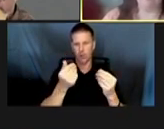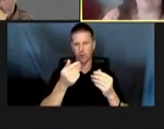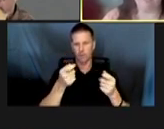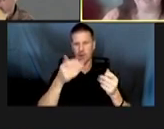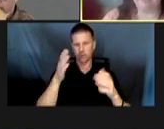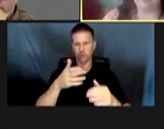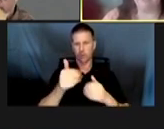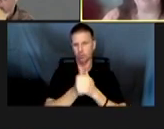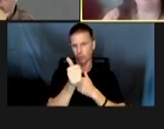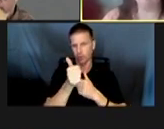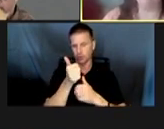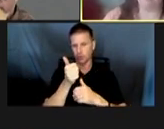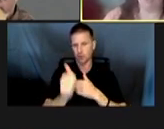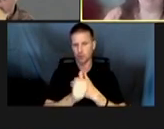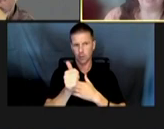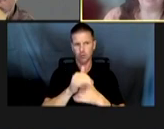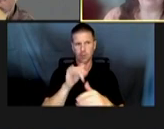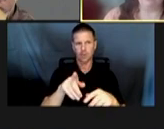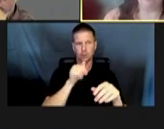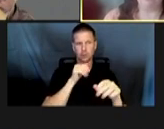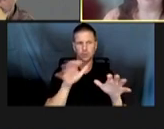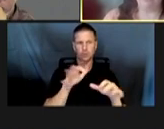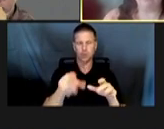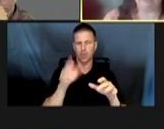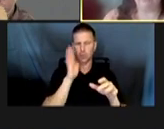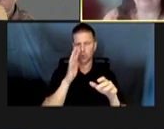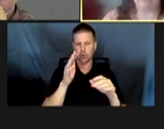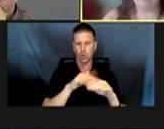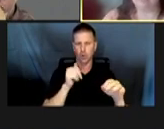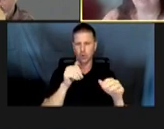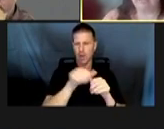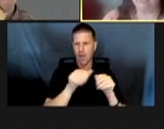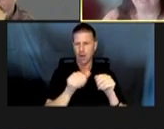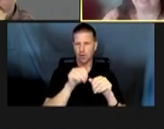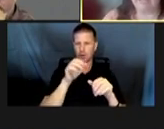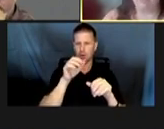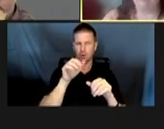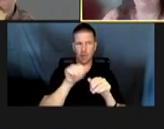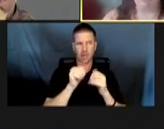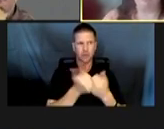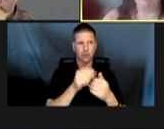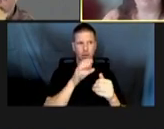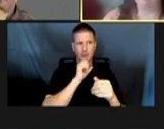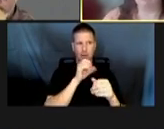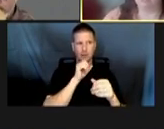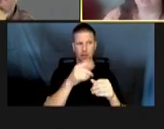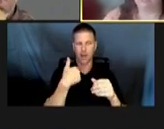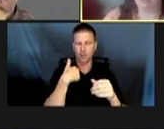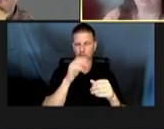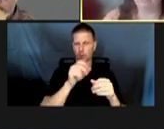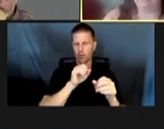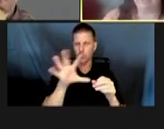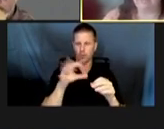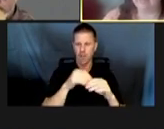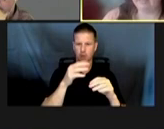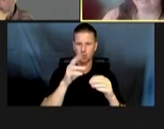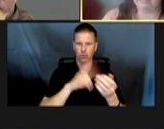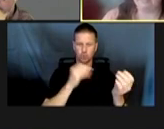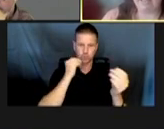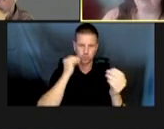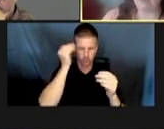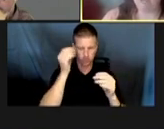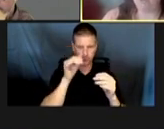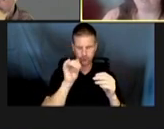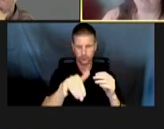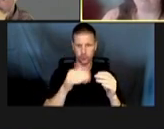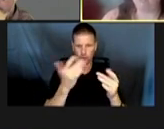allegedly threatening that if she didn't do so, they were going to call the area agency on aging to have Rhoda put back into a nursing home. And